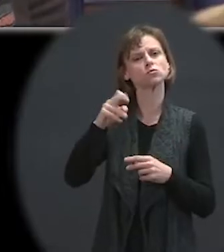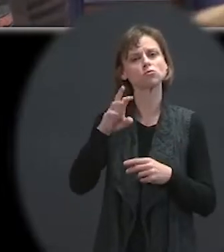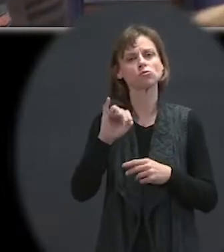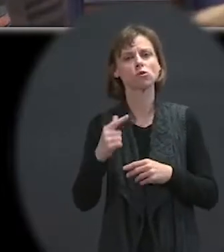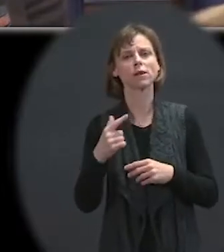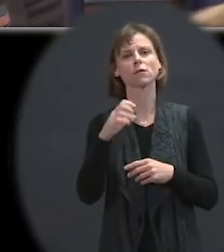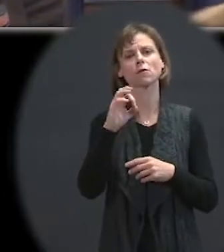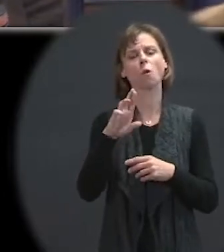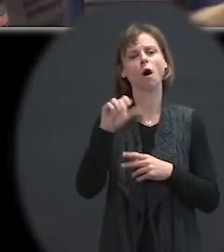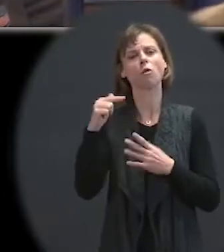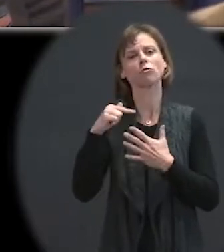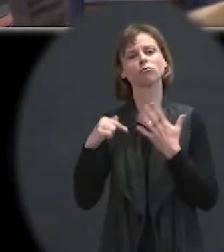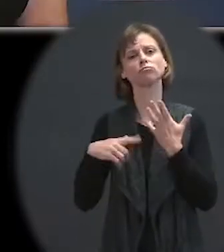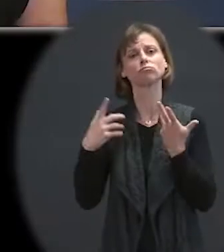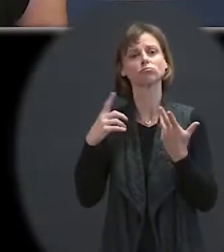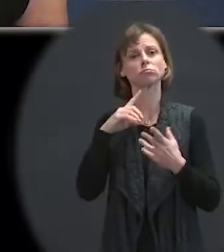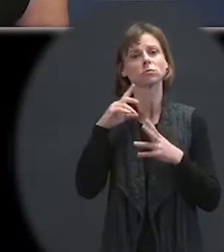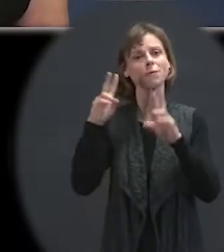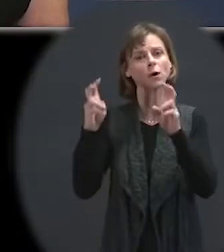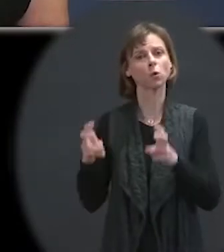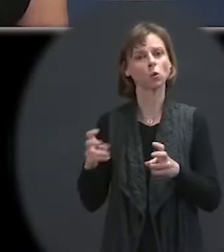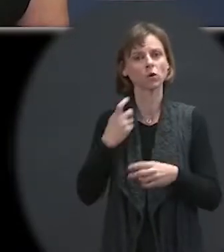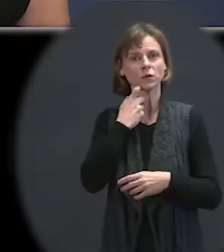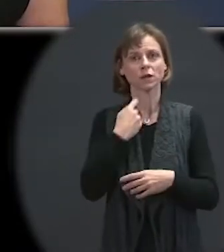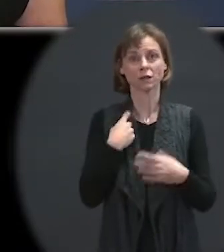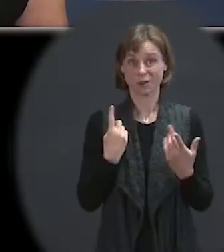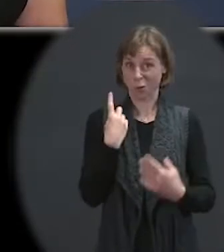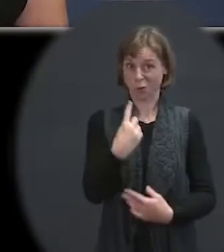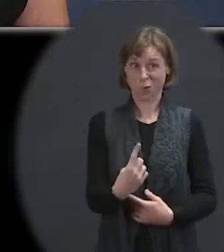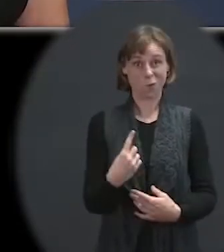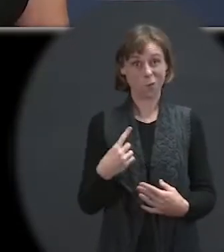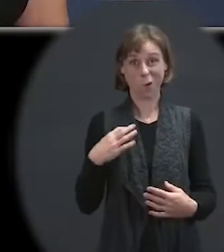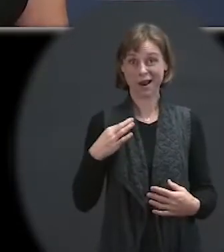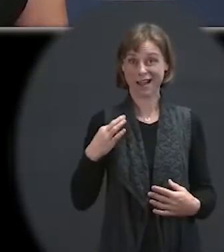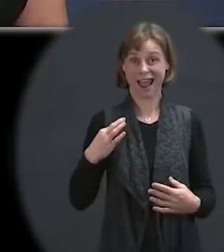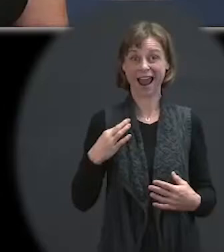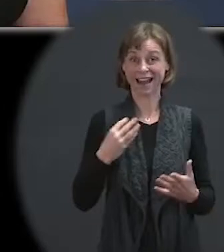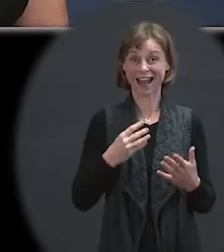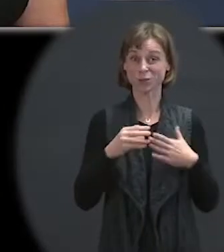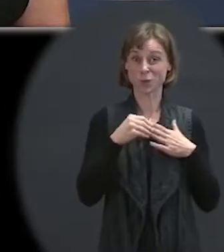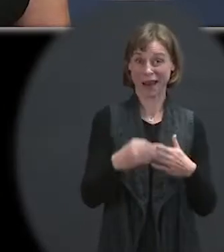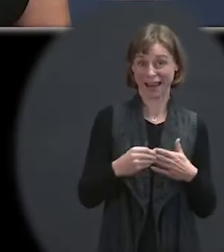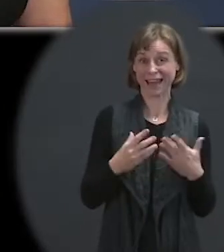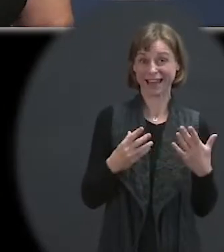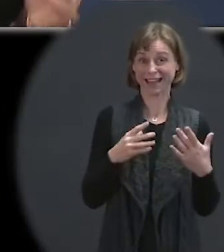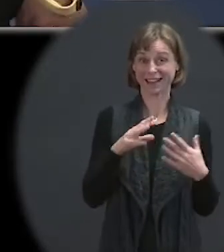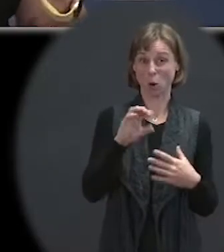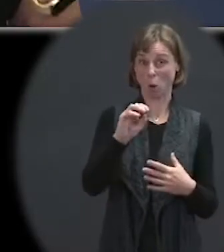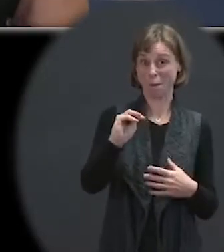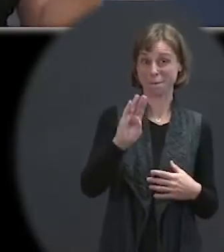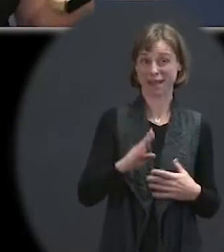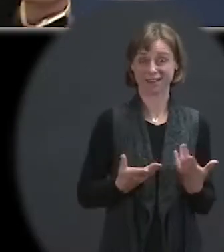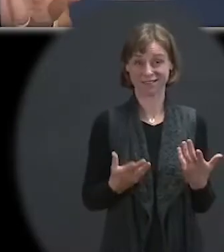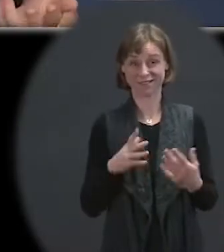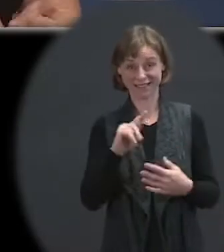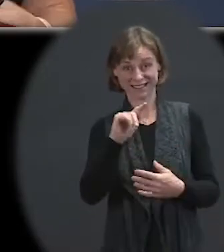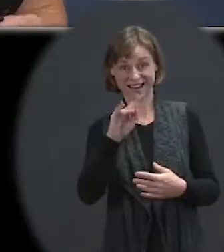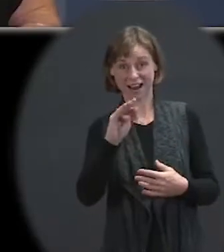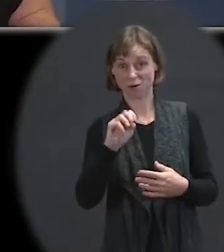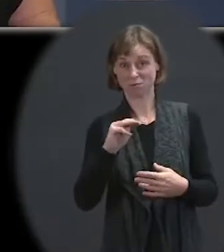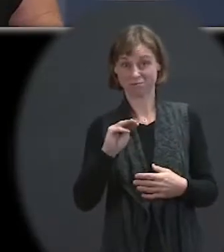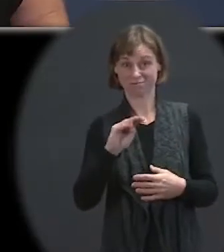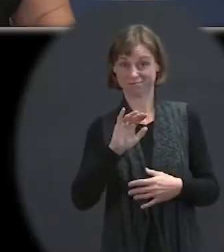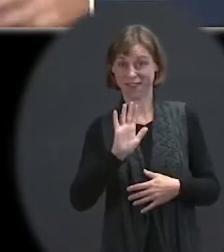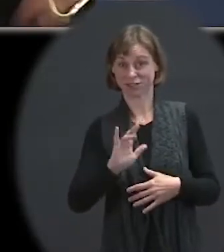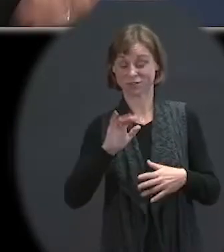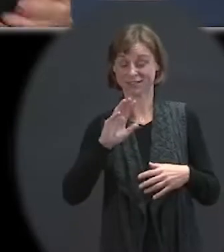been floated recently? There's one candidate to lead the Budget Department. Her name is Neera Tanden, and I can give you a brief update,